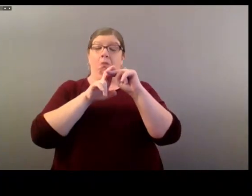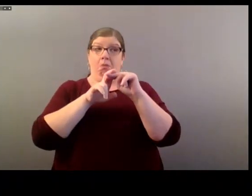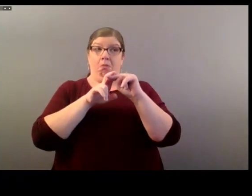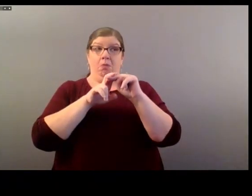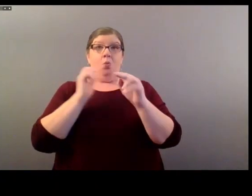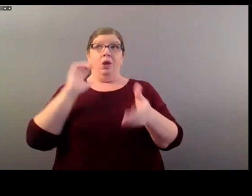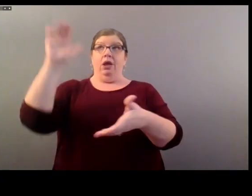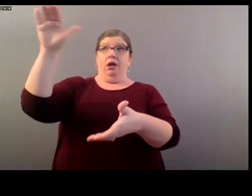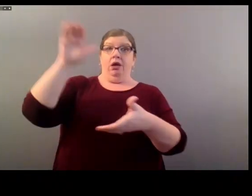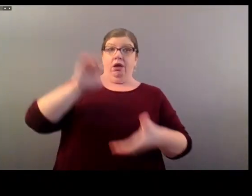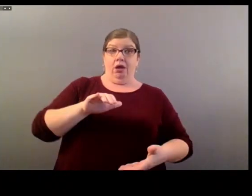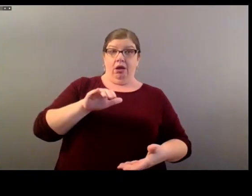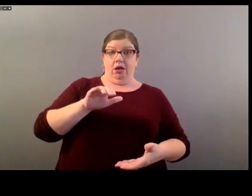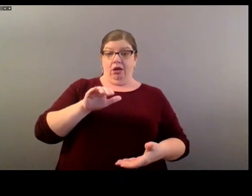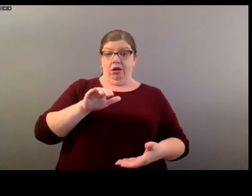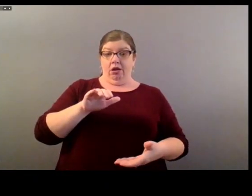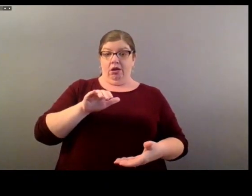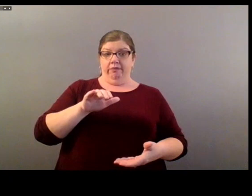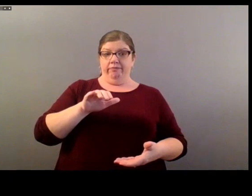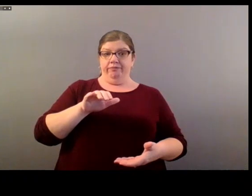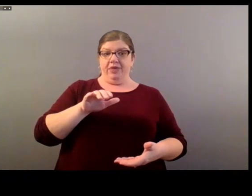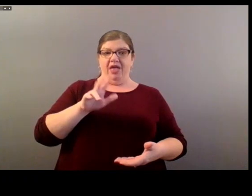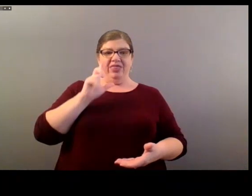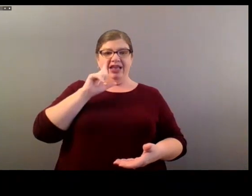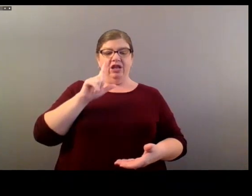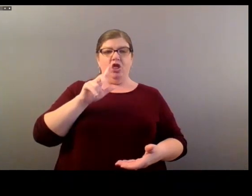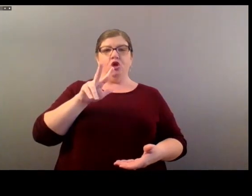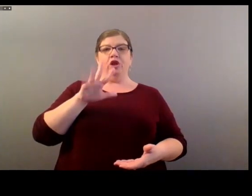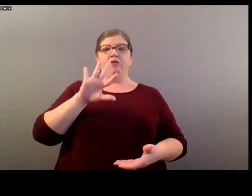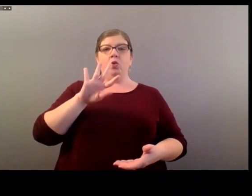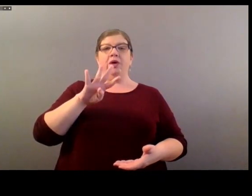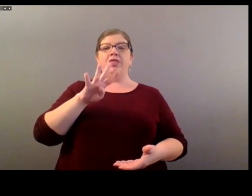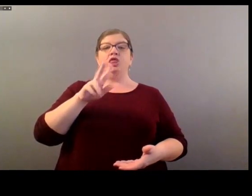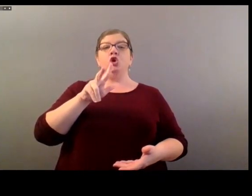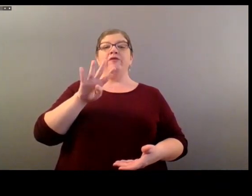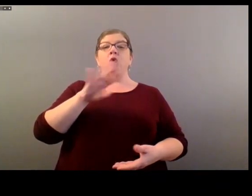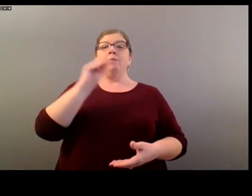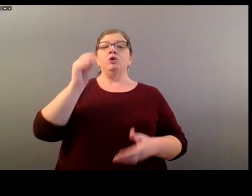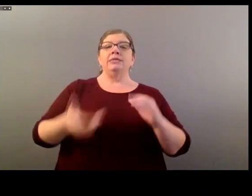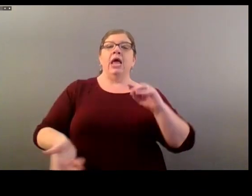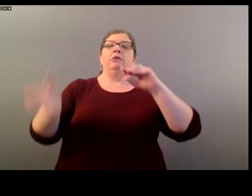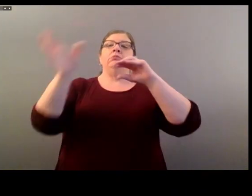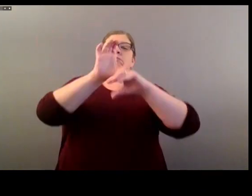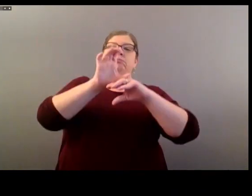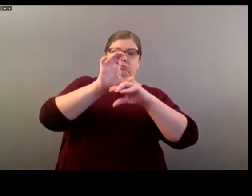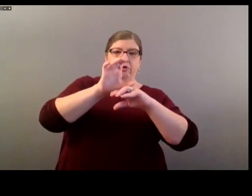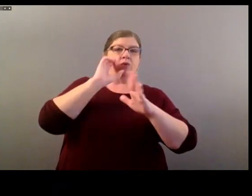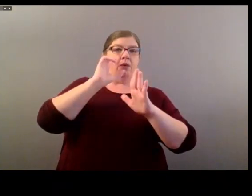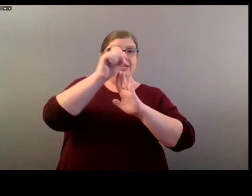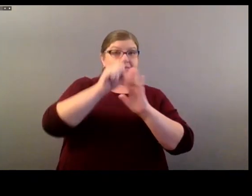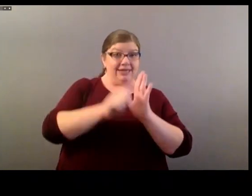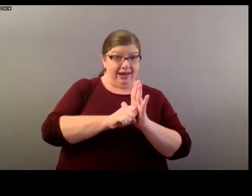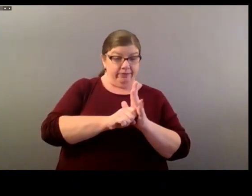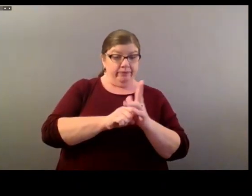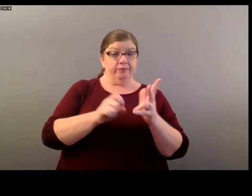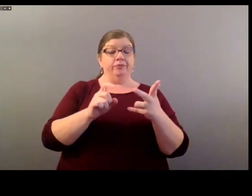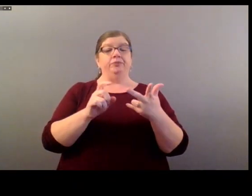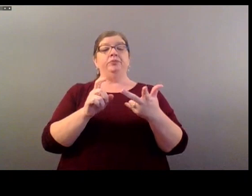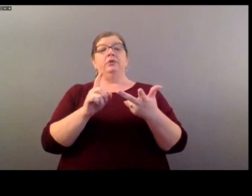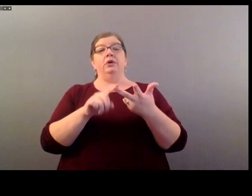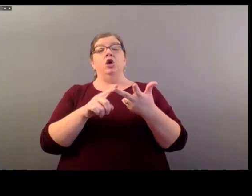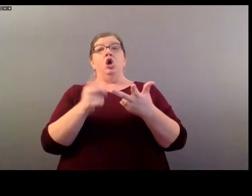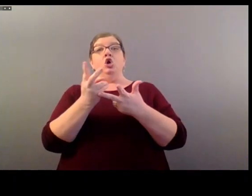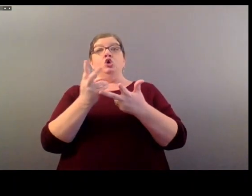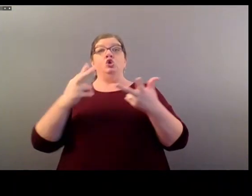received excess of 34% from the state, and in 2 weeks the federal